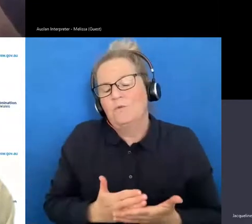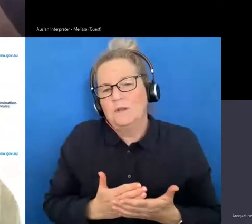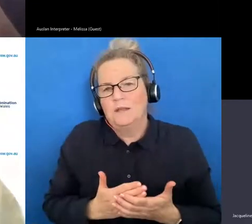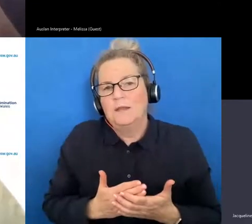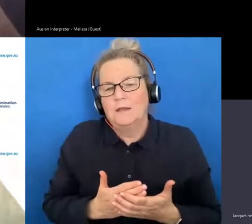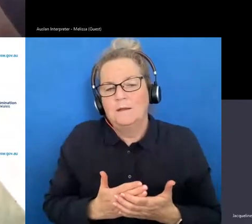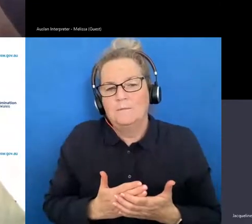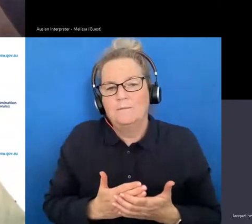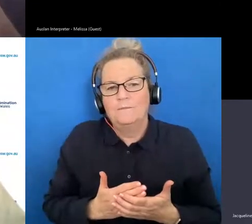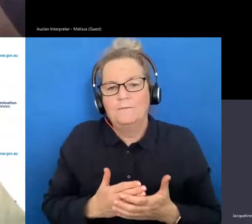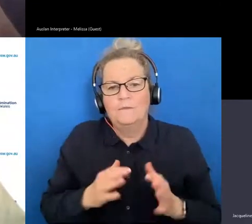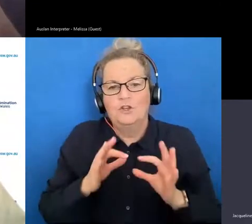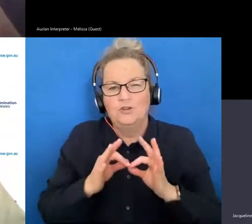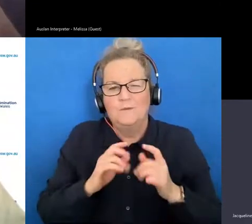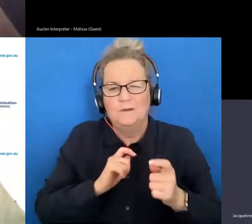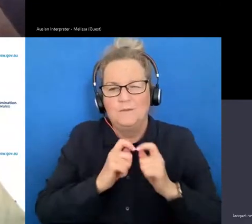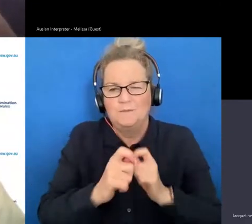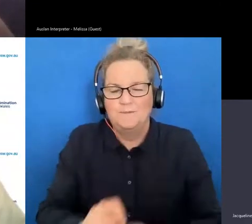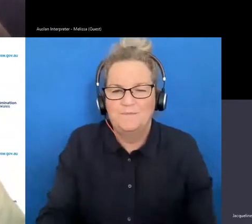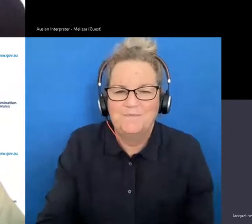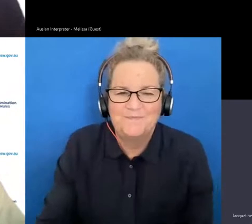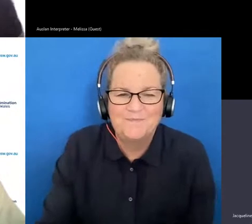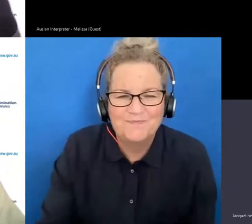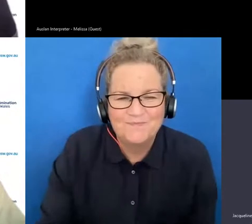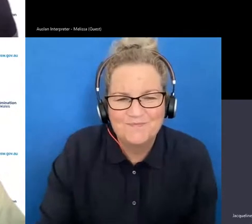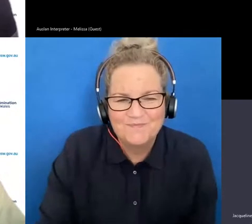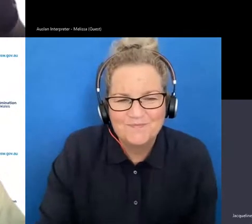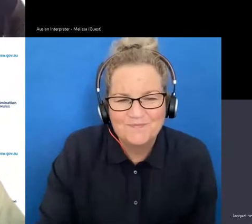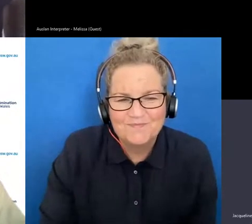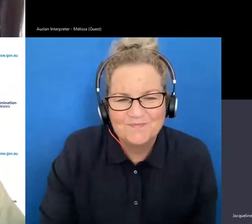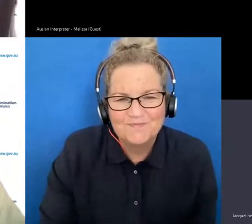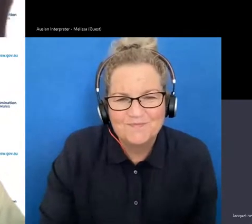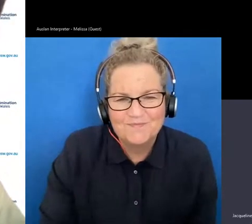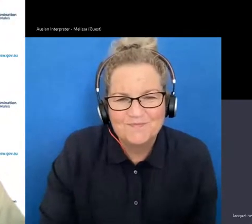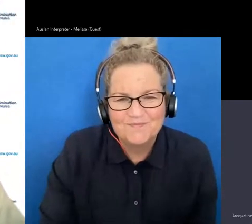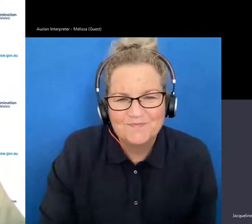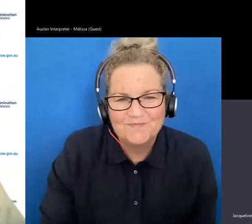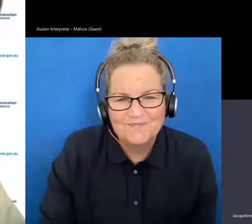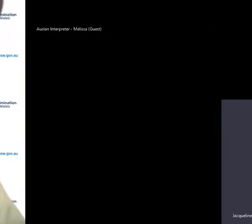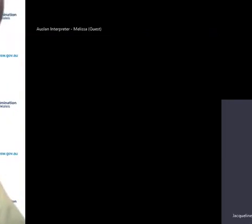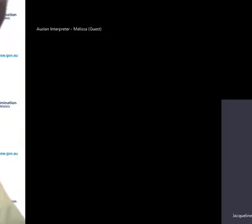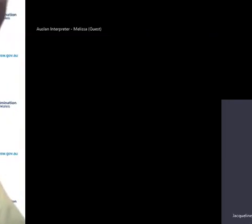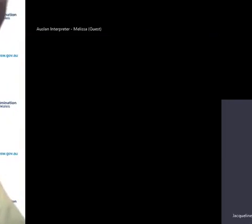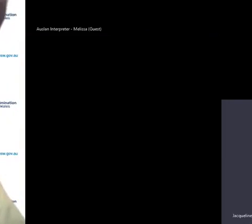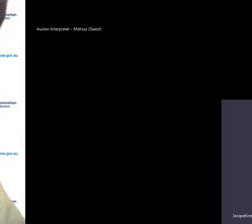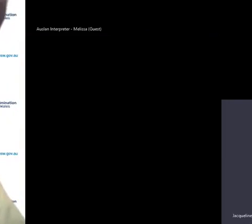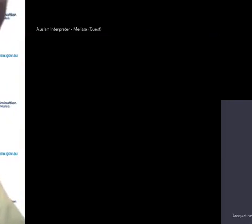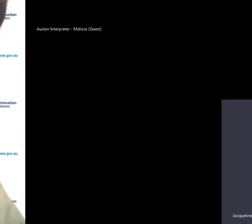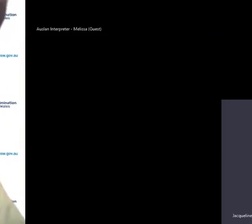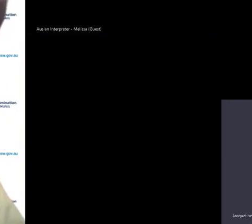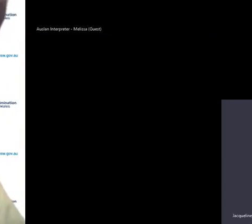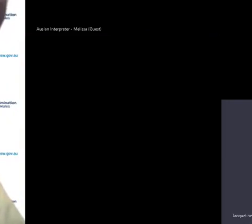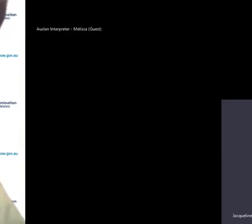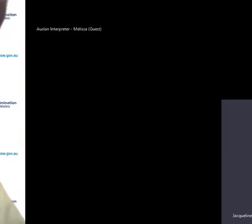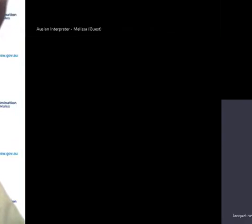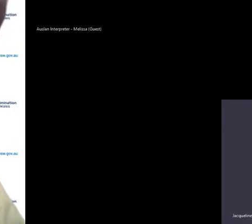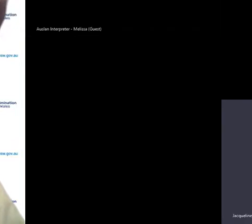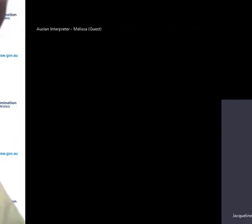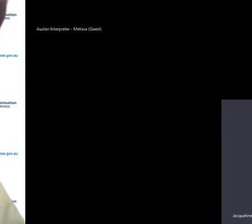And Kerry, you know, with your workplace adjustments, you talked about changing departments